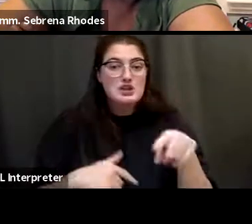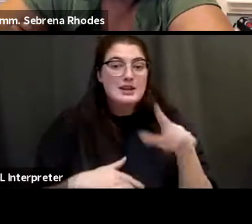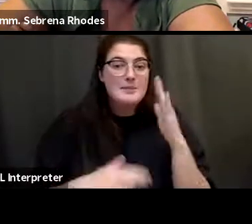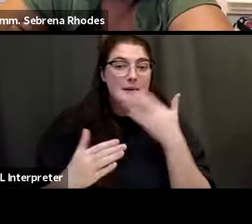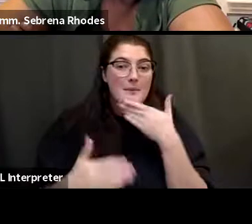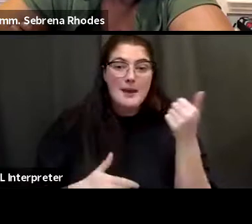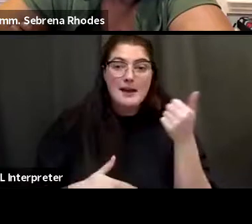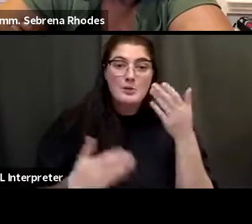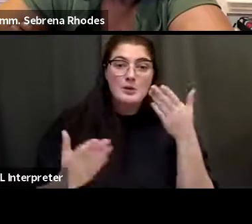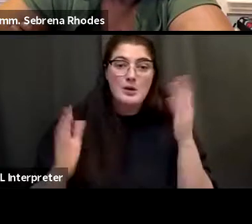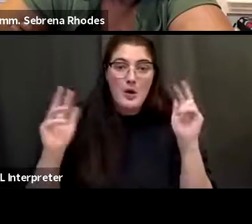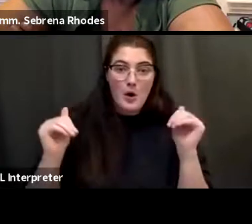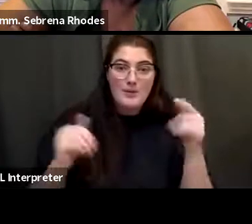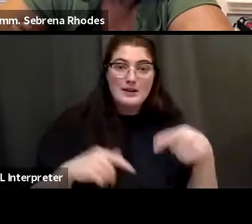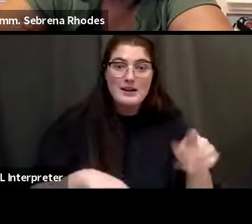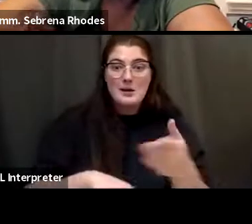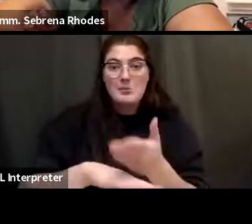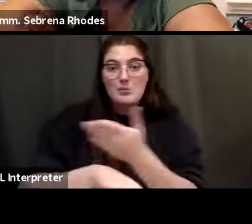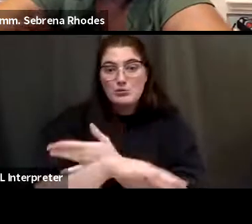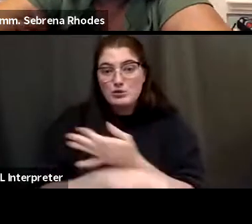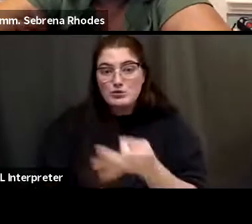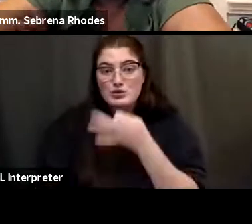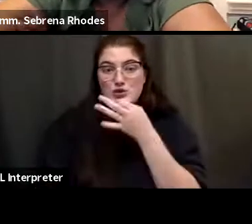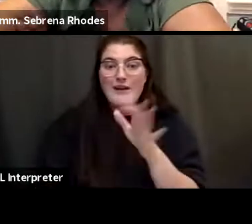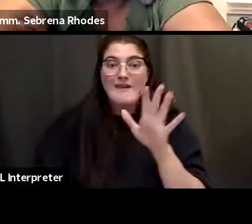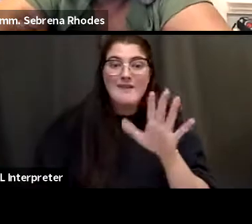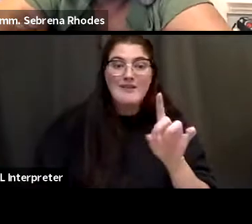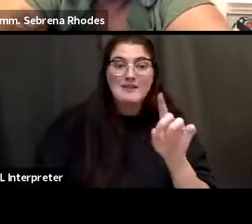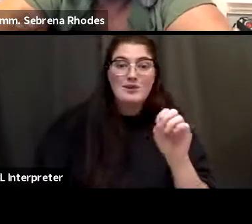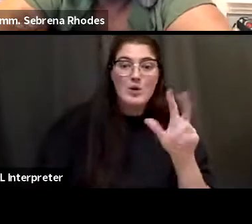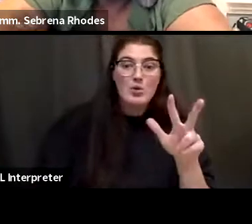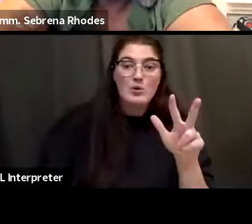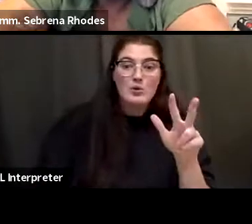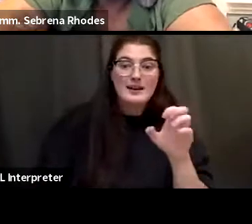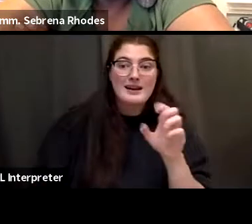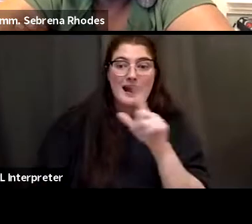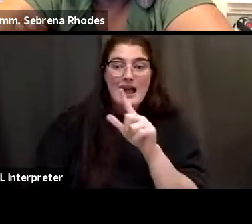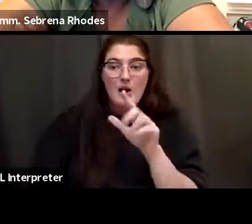soon. 5D03, Commissioner Elmore.